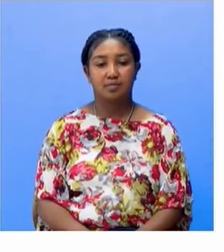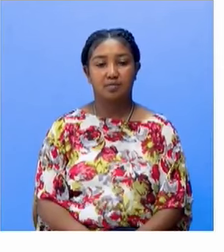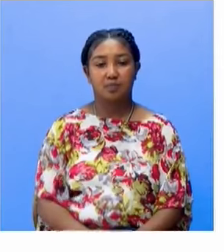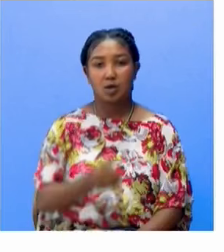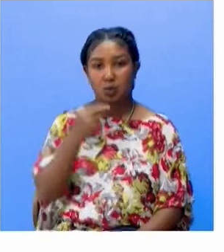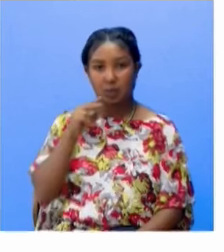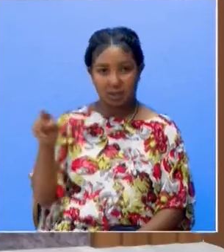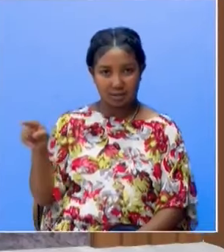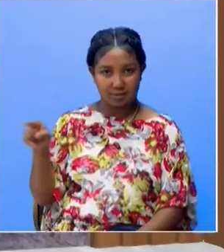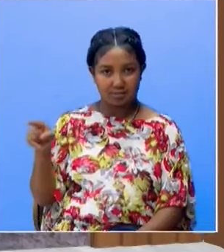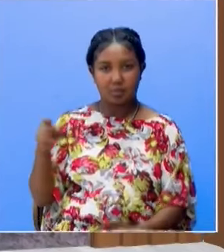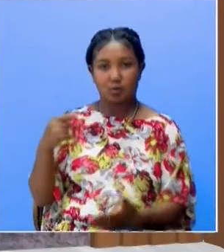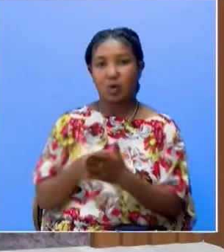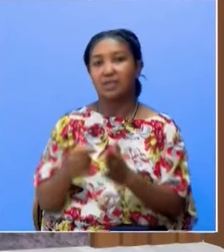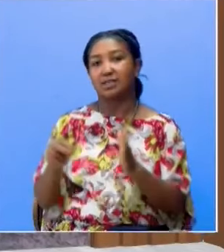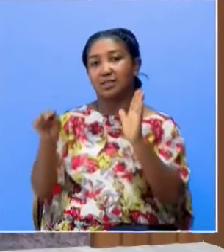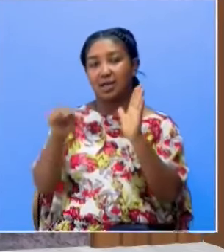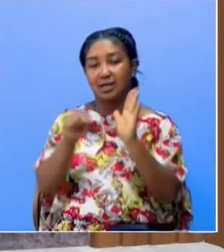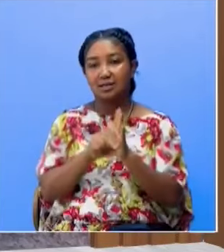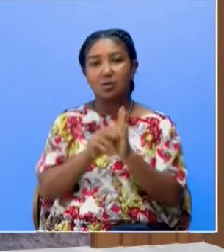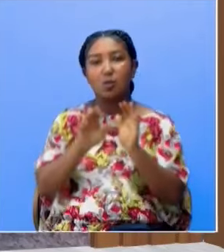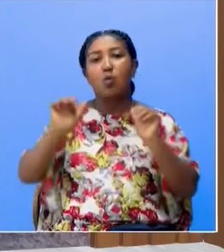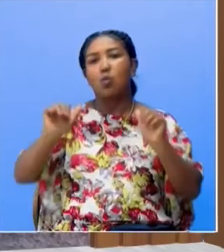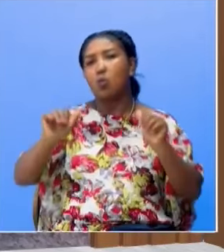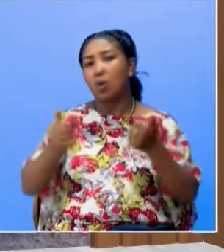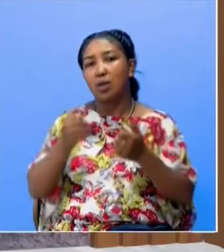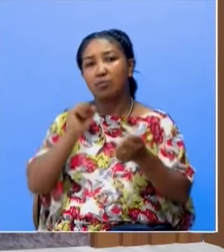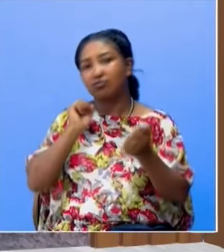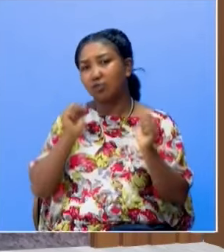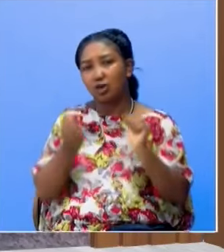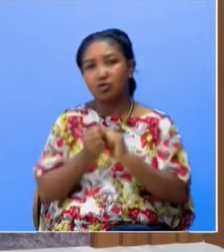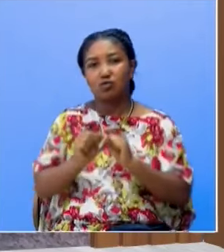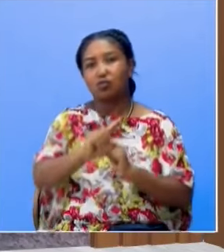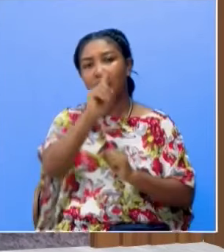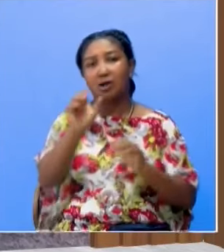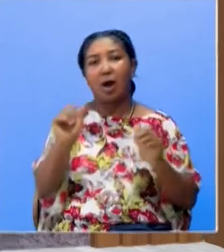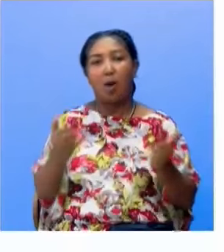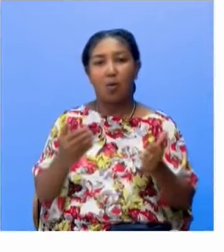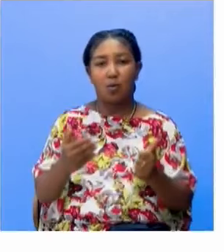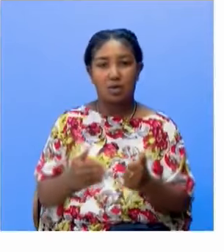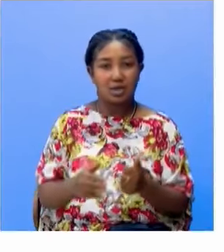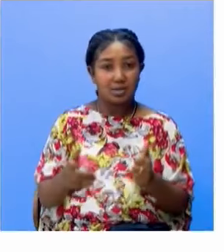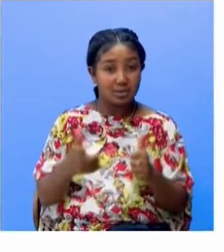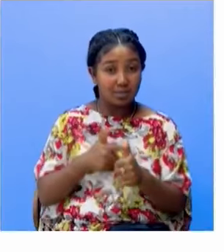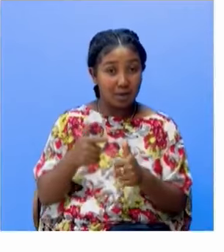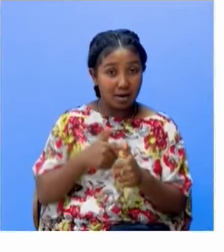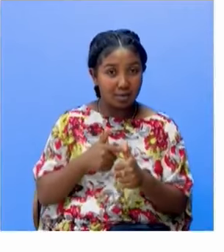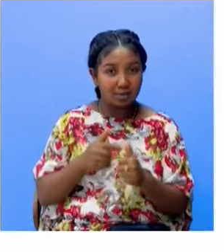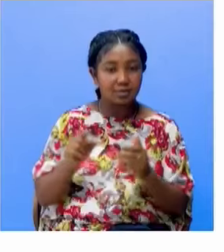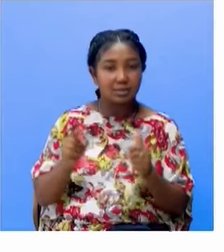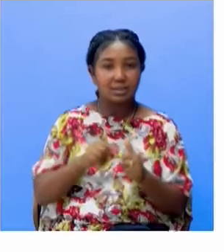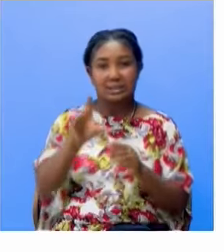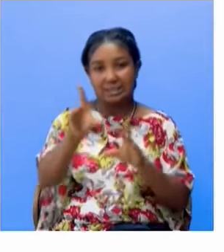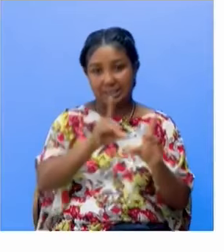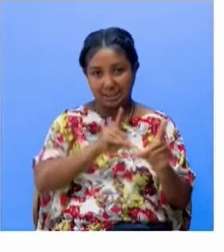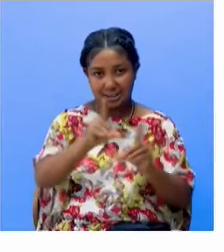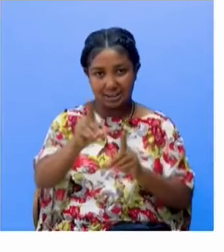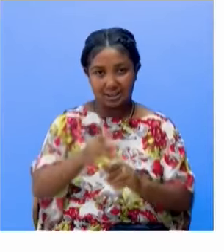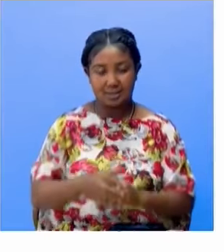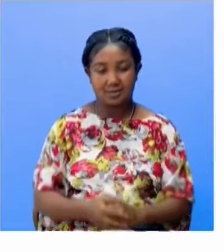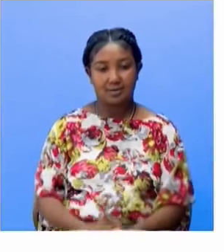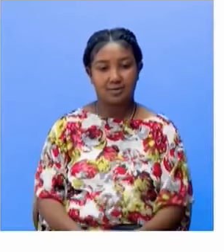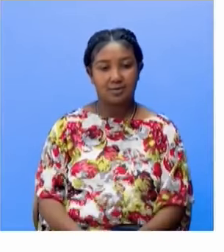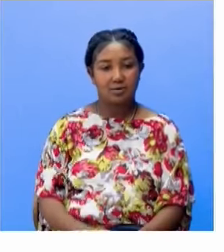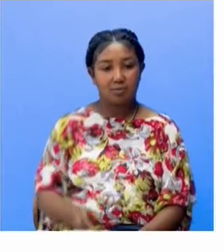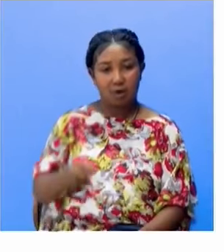Look, this is a negative. What about the question form of this one? We have to start from did, okay? Because